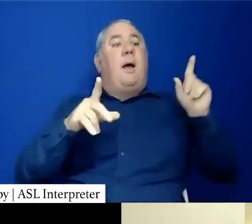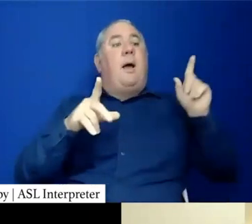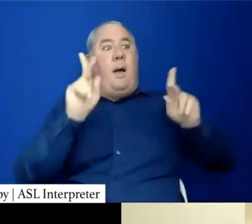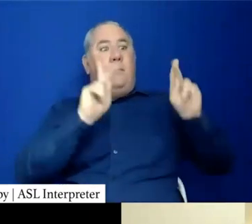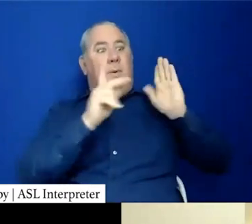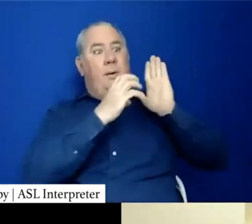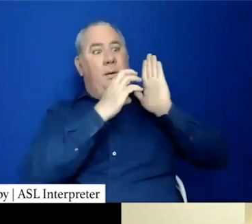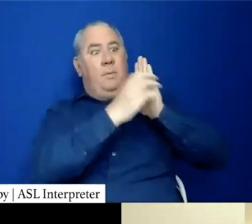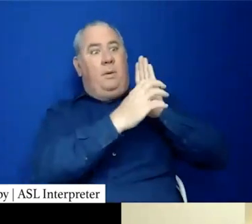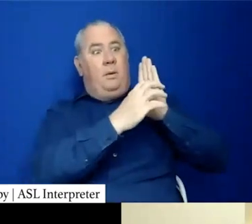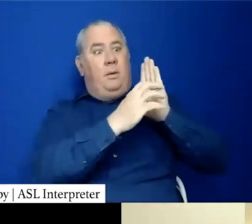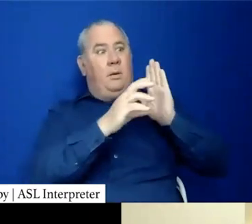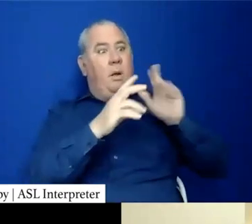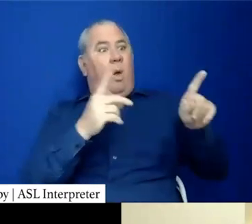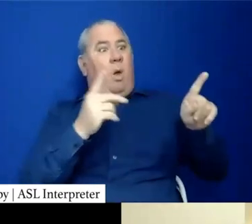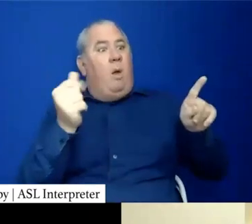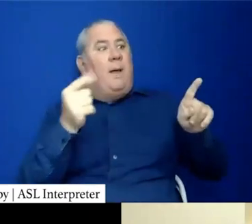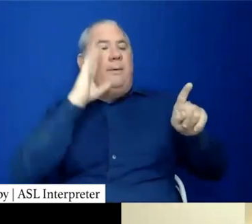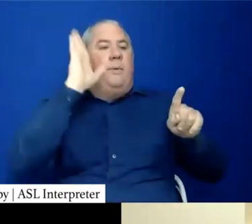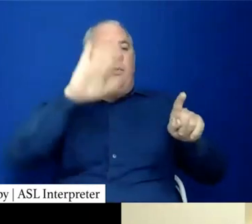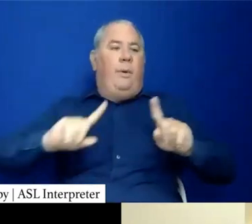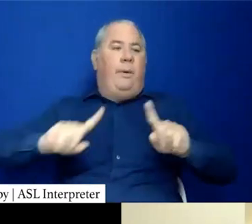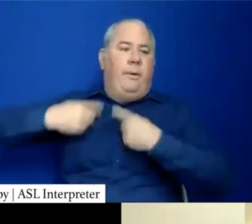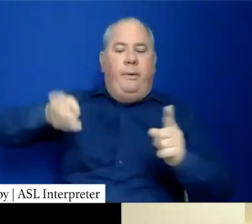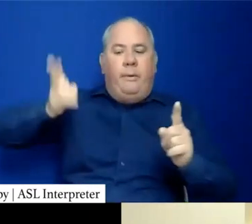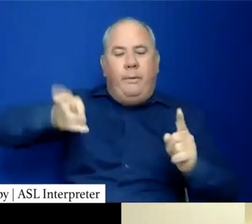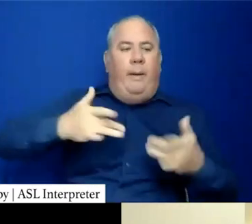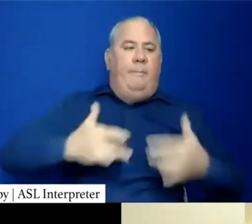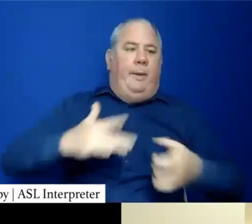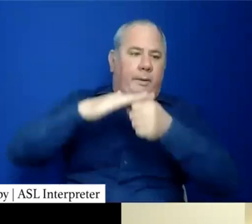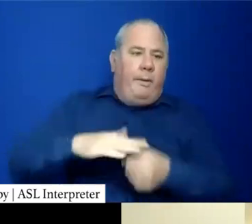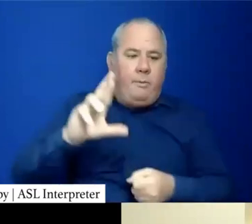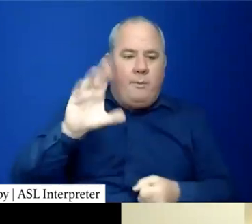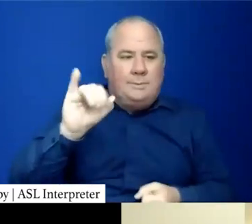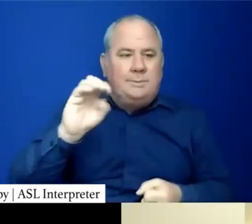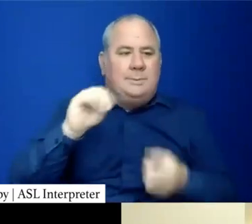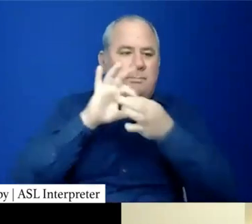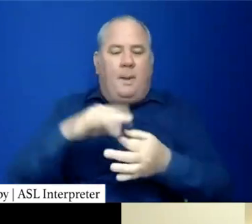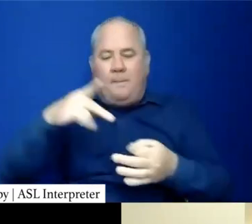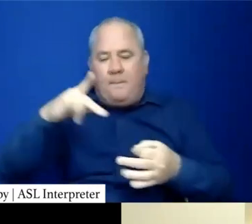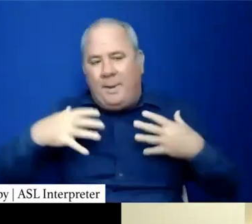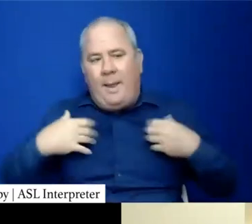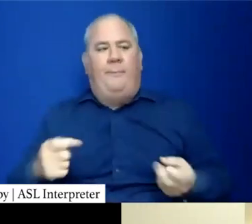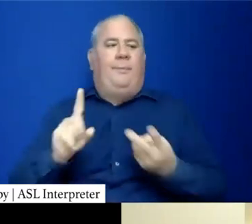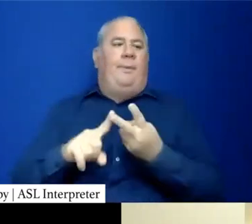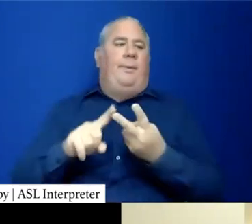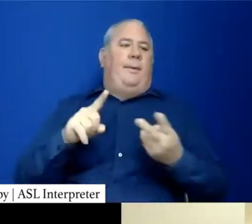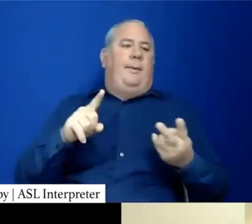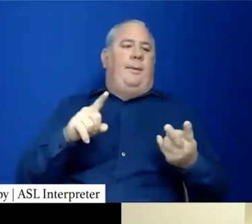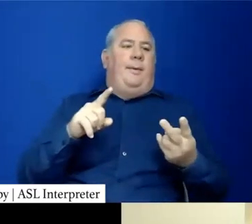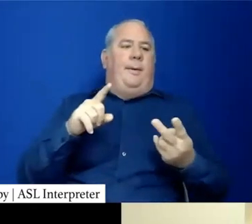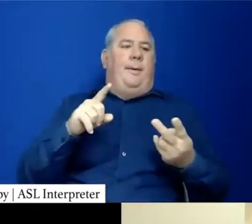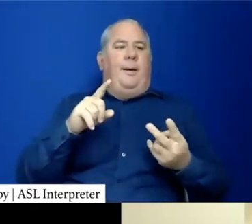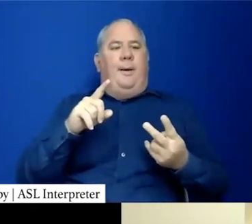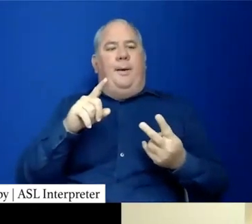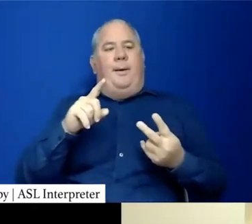said, like, there's a long history of racism in public health. You know, they were at first referencing Tuskegee and then cut